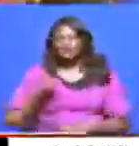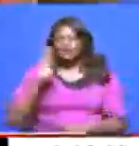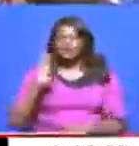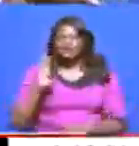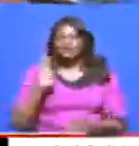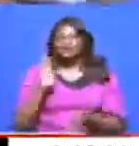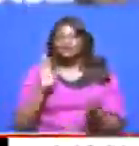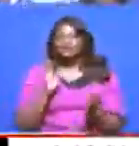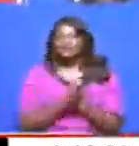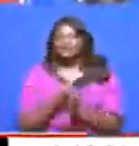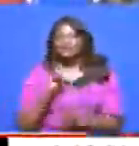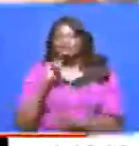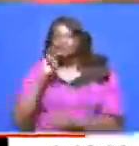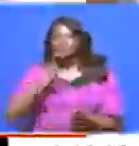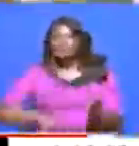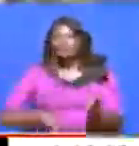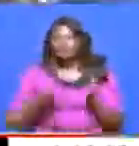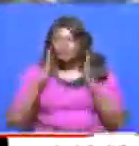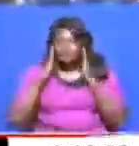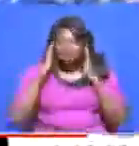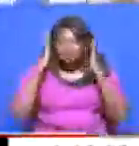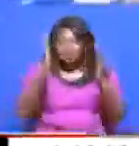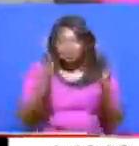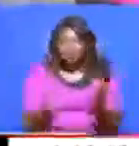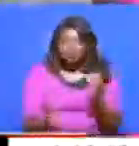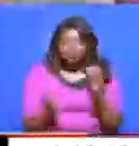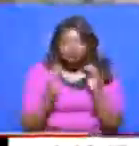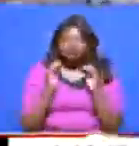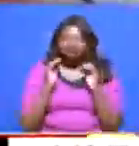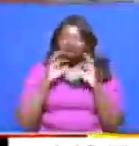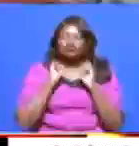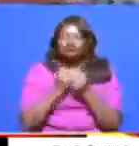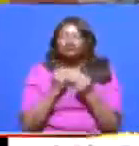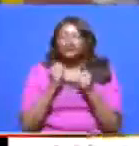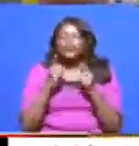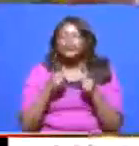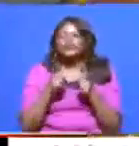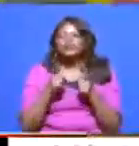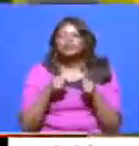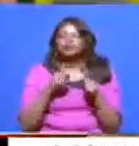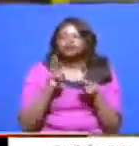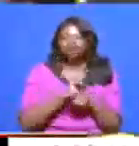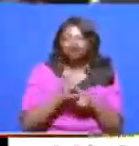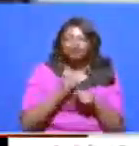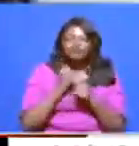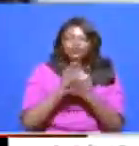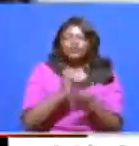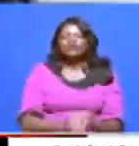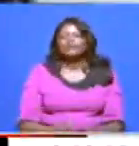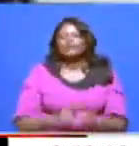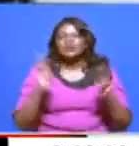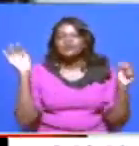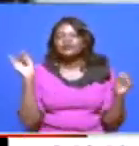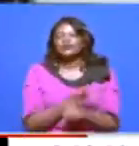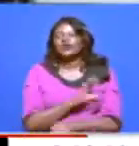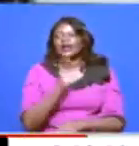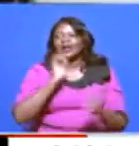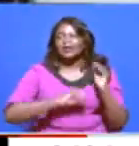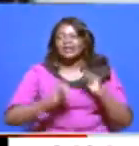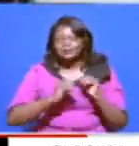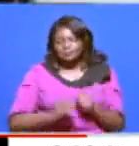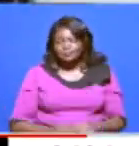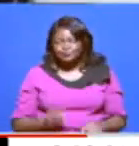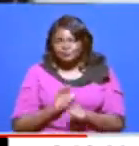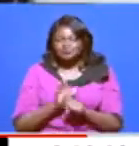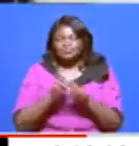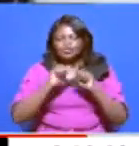NCIC reiterates its commitment to focus on social media monitoring to ensure peaceful elections. Most of the social